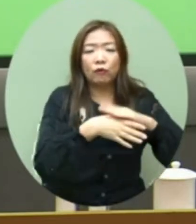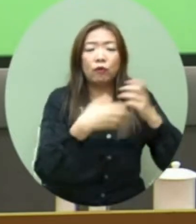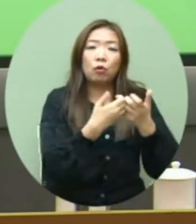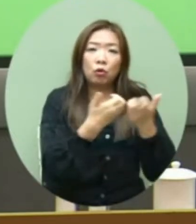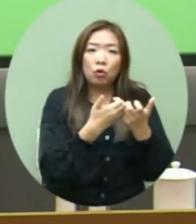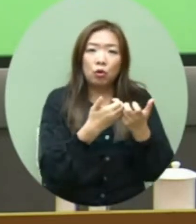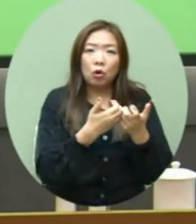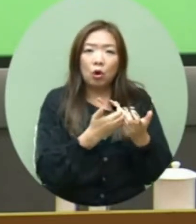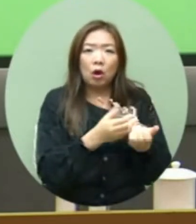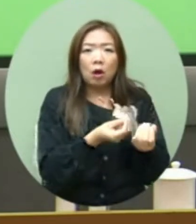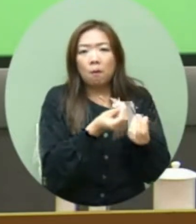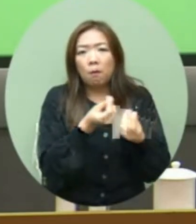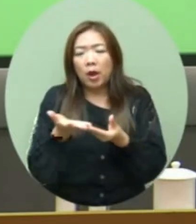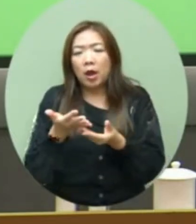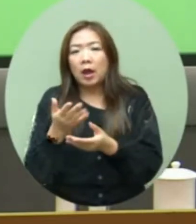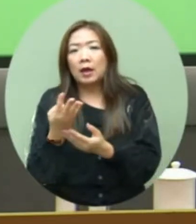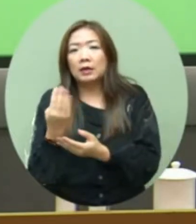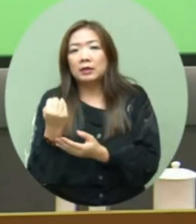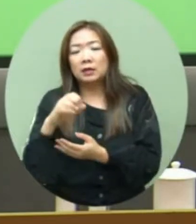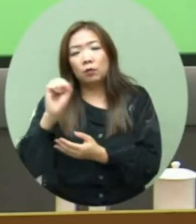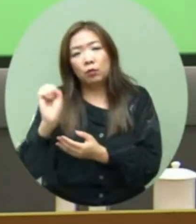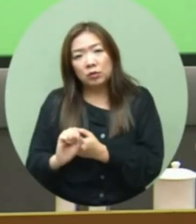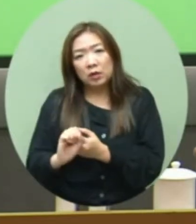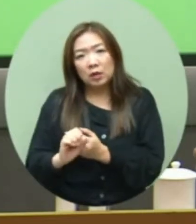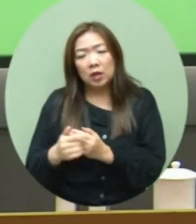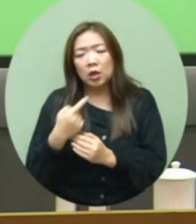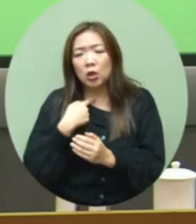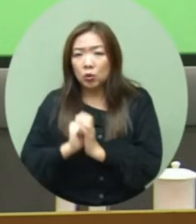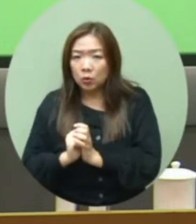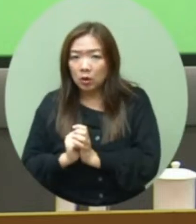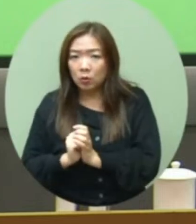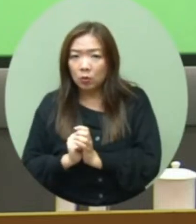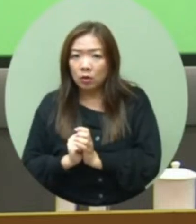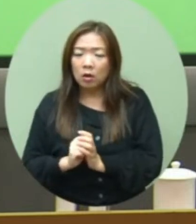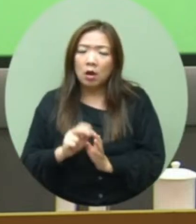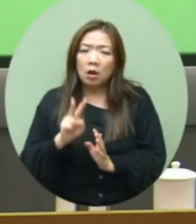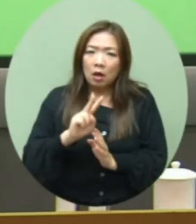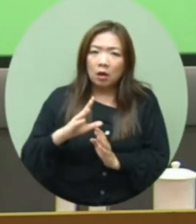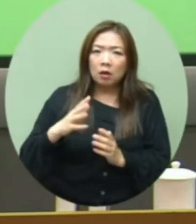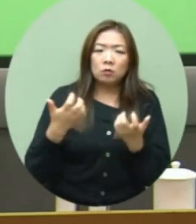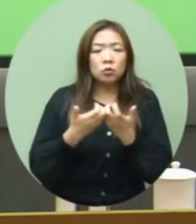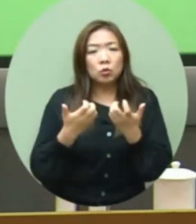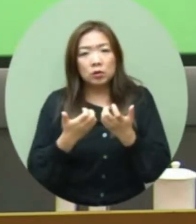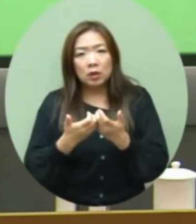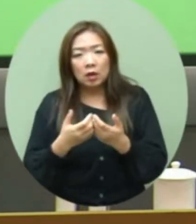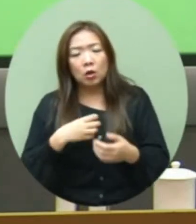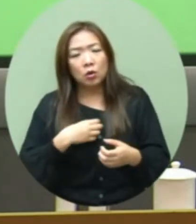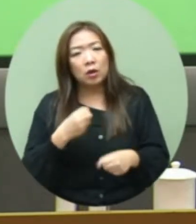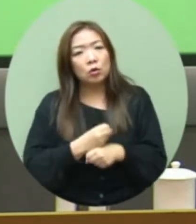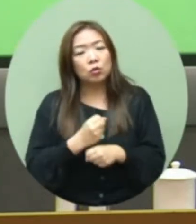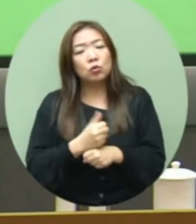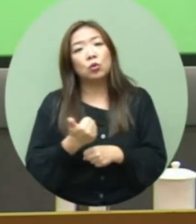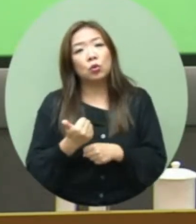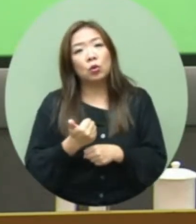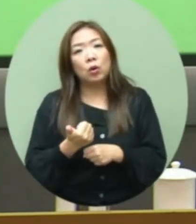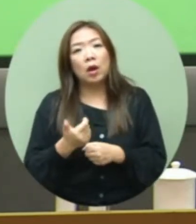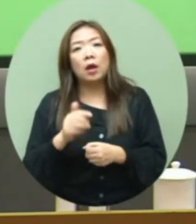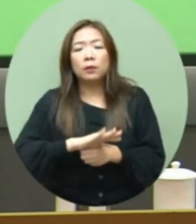there is still 70% of the units available in the market to meet demand.